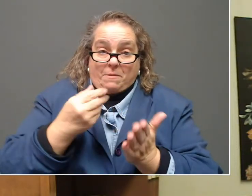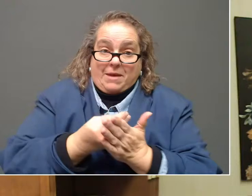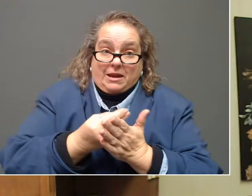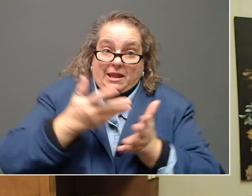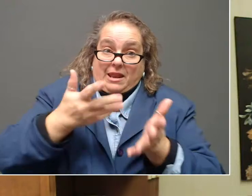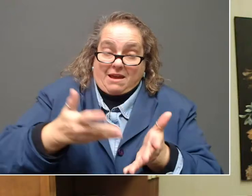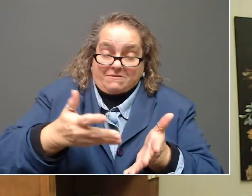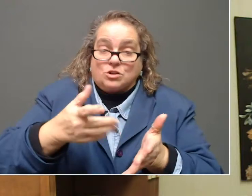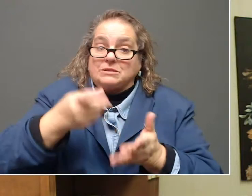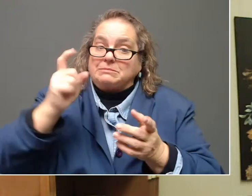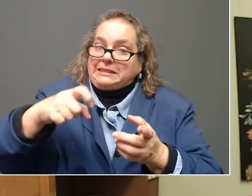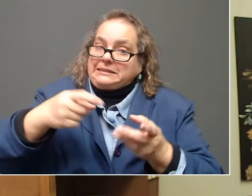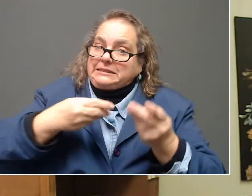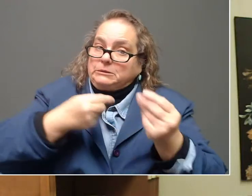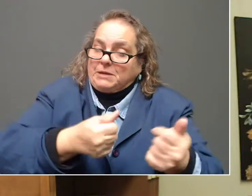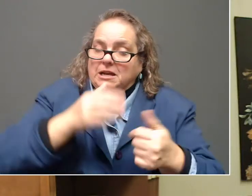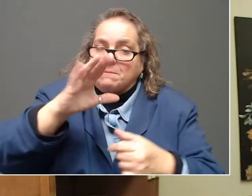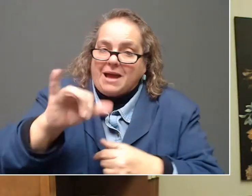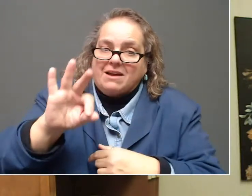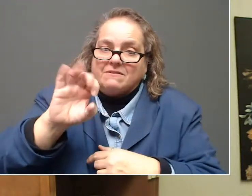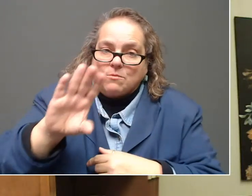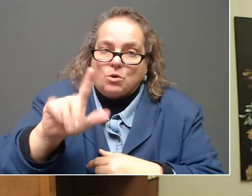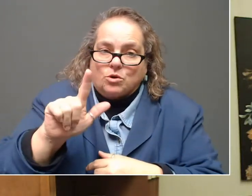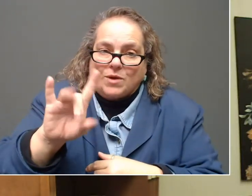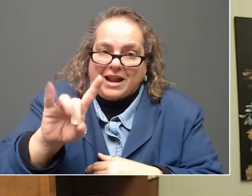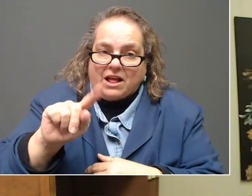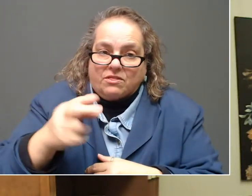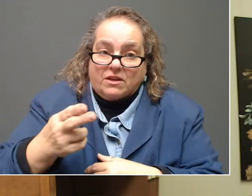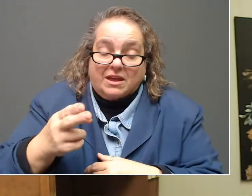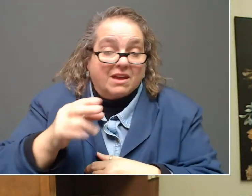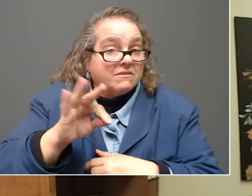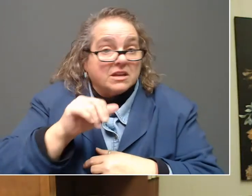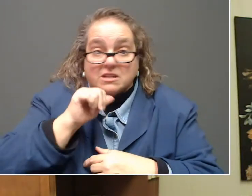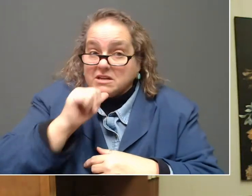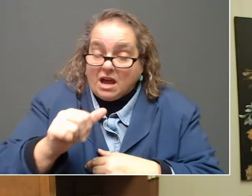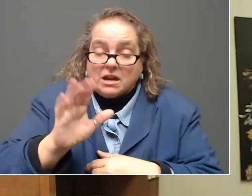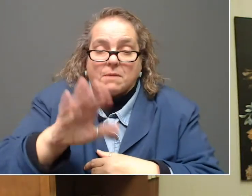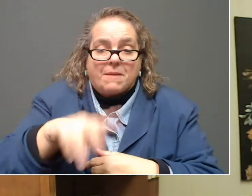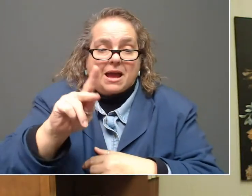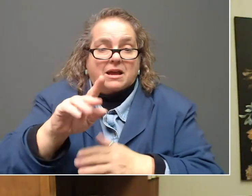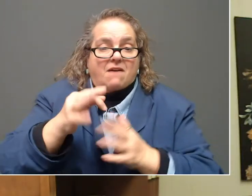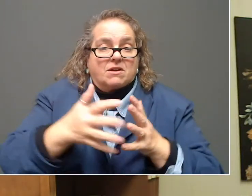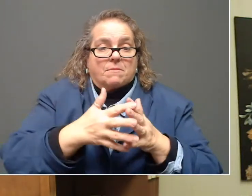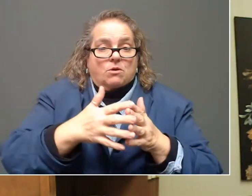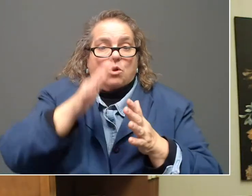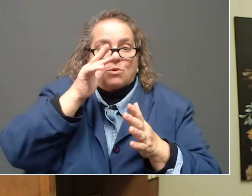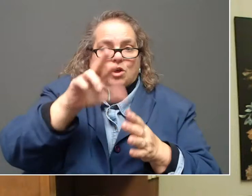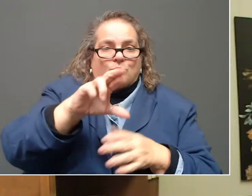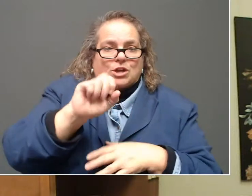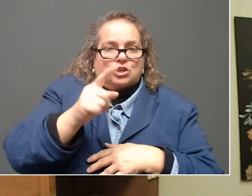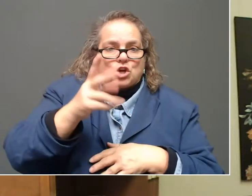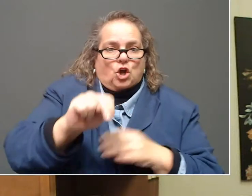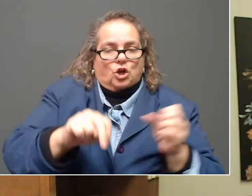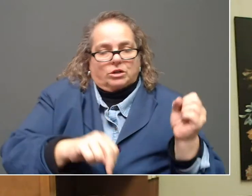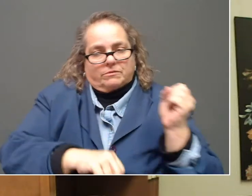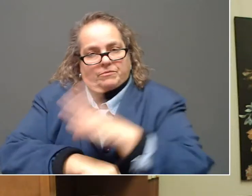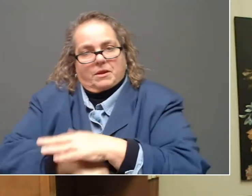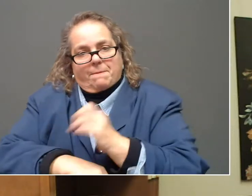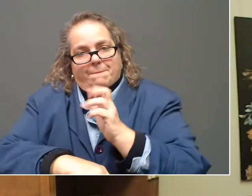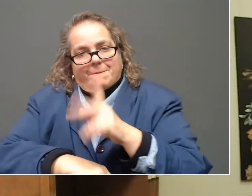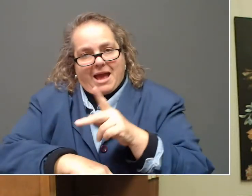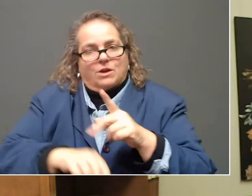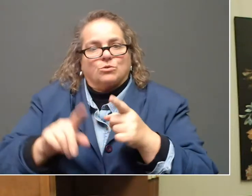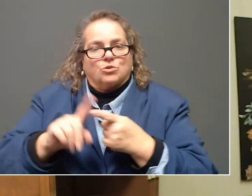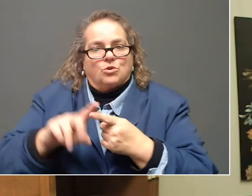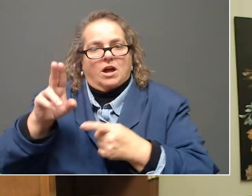benefits using those cards. If you did not change your method of payment to direct deposit by February 1st, you